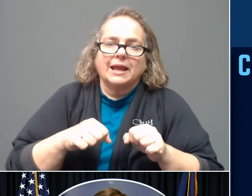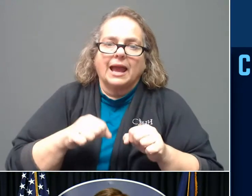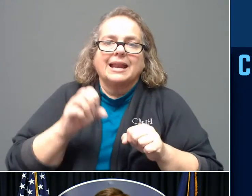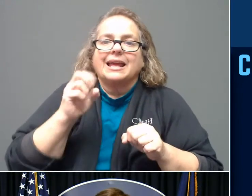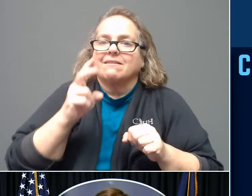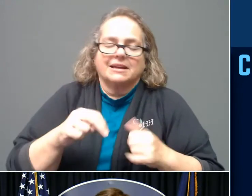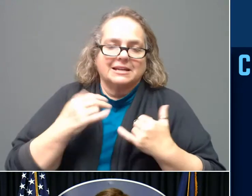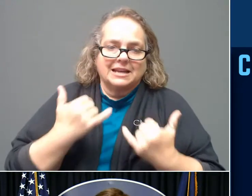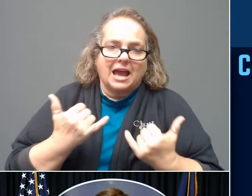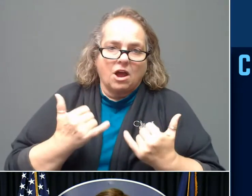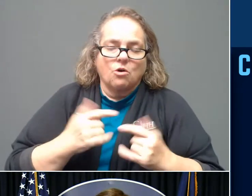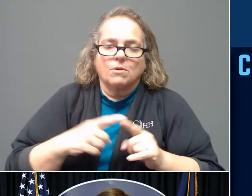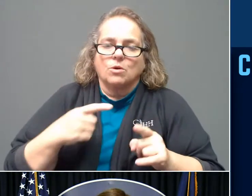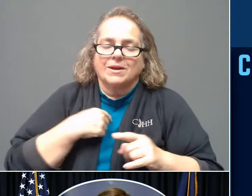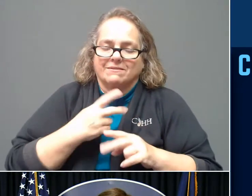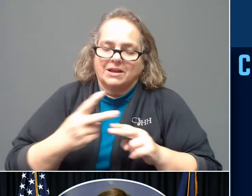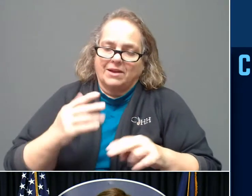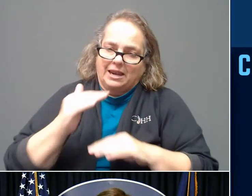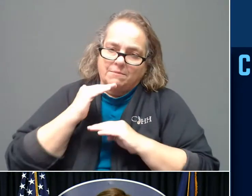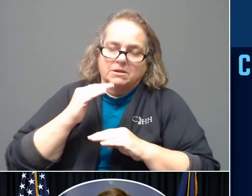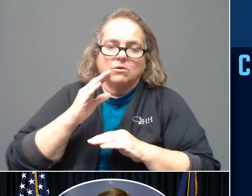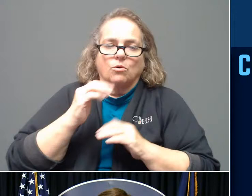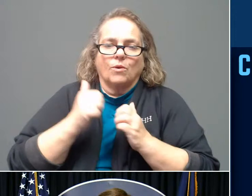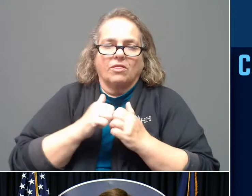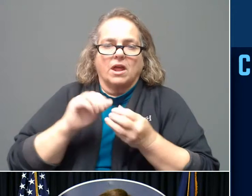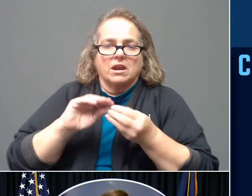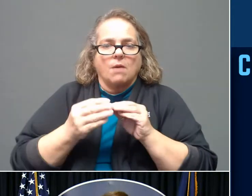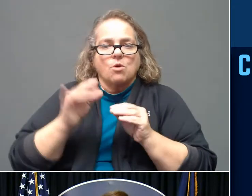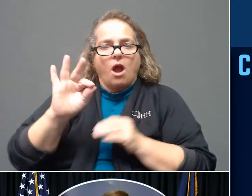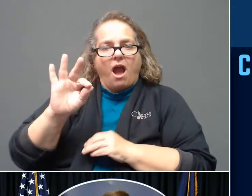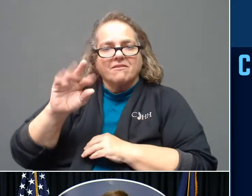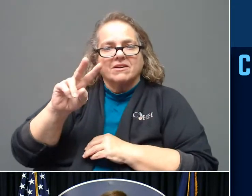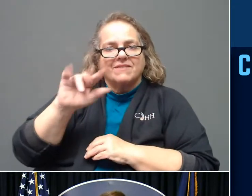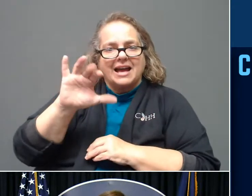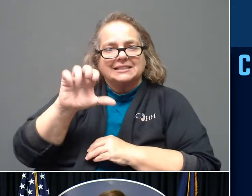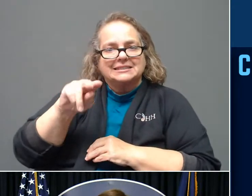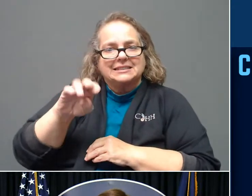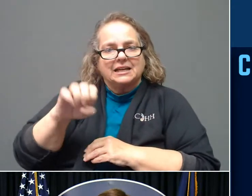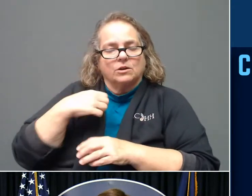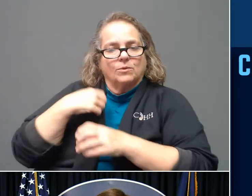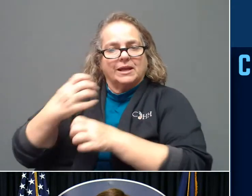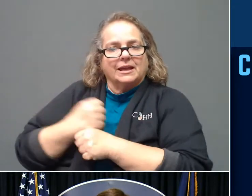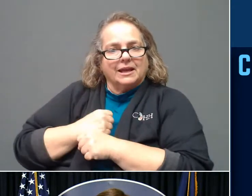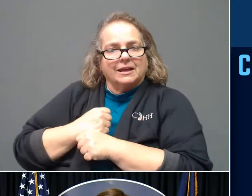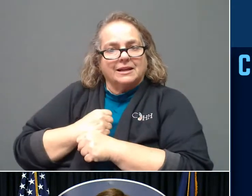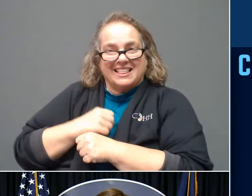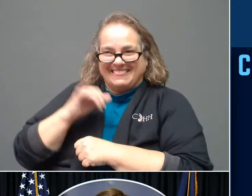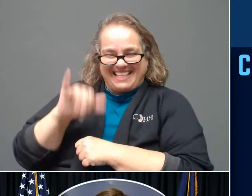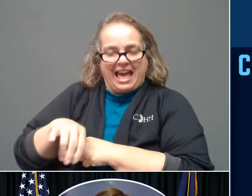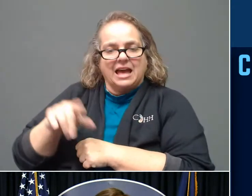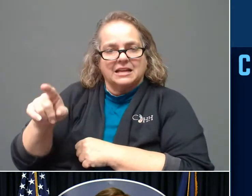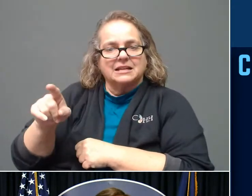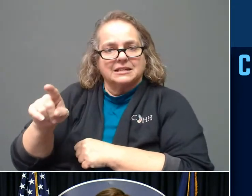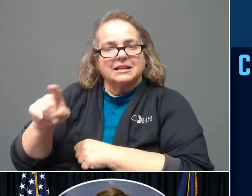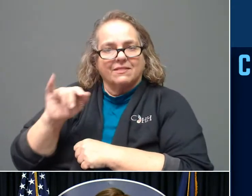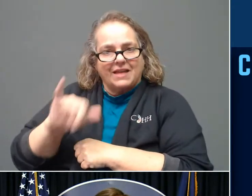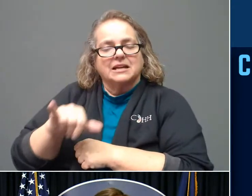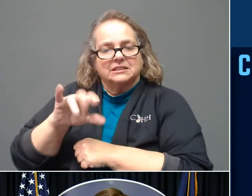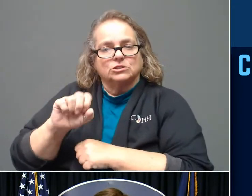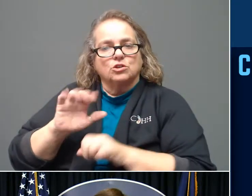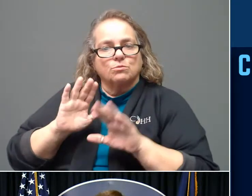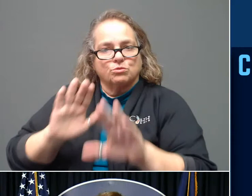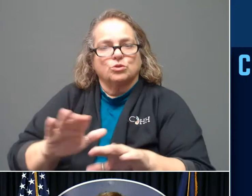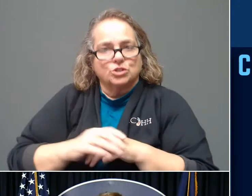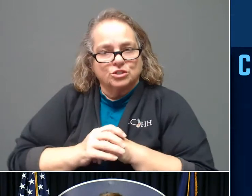just so limited by supply. But that is the driver in how we're planning, how Jim Gray is leading our